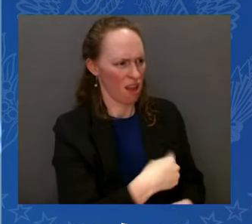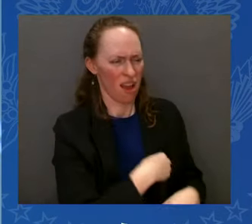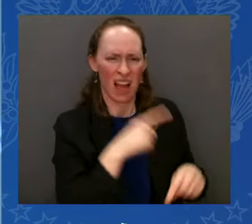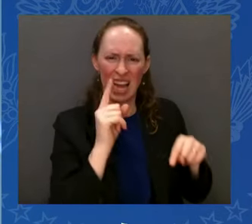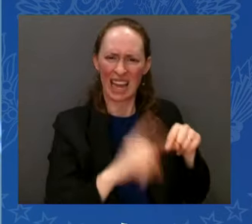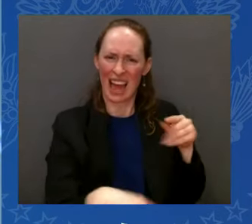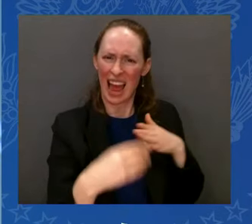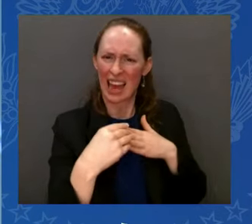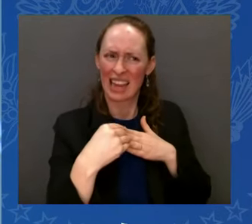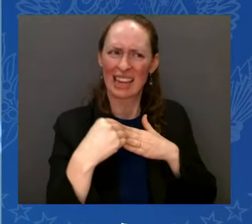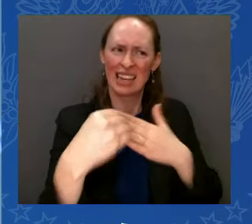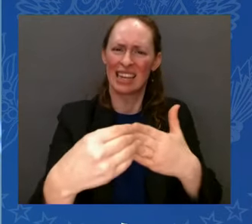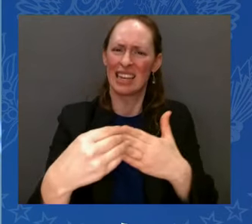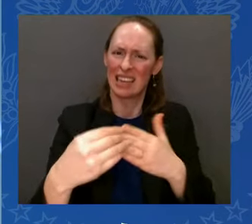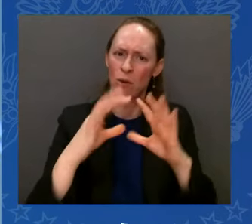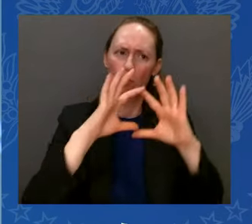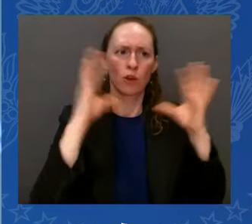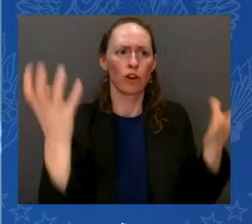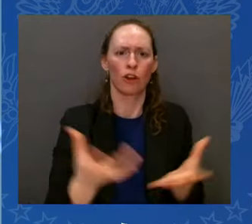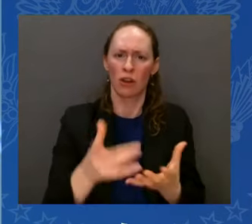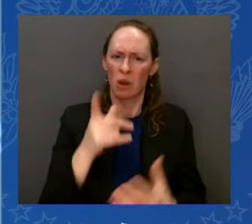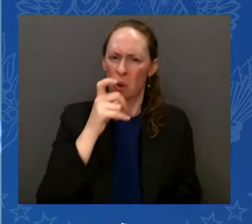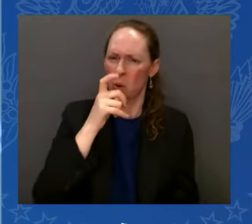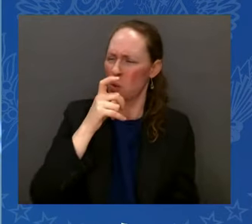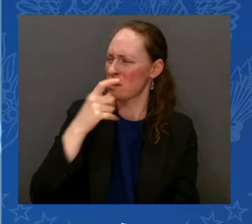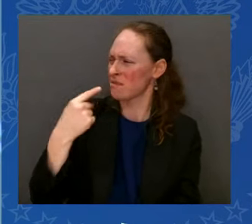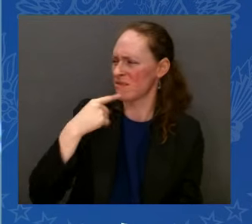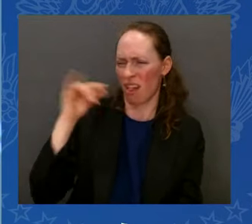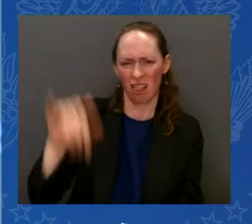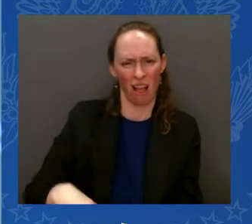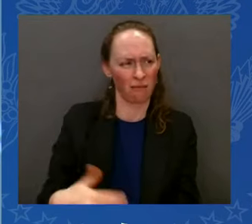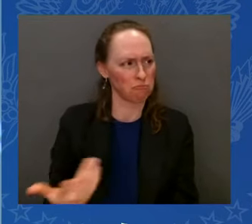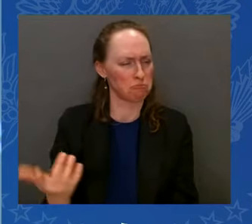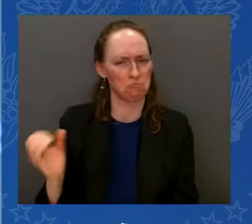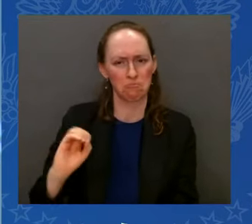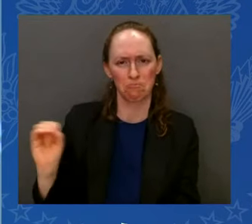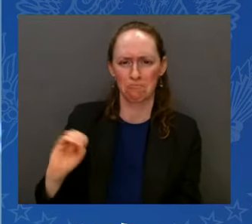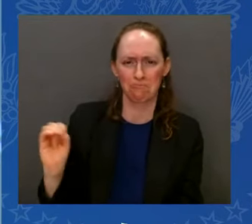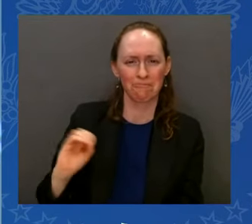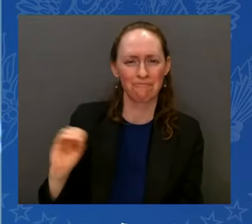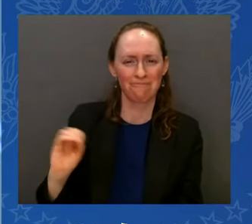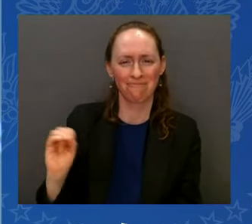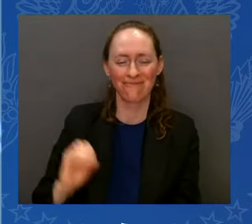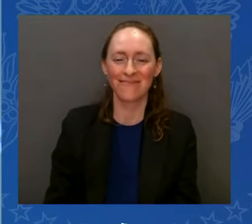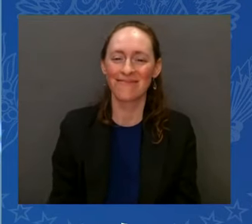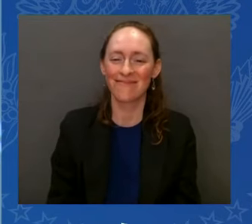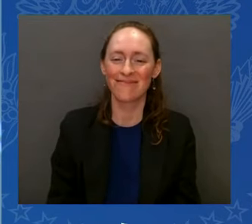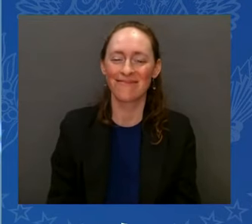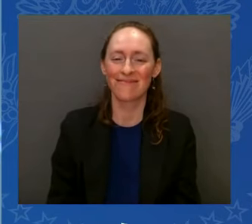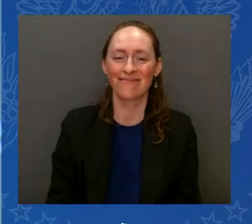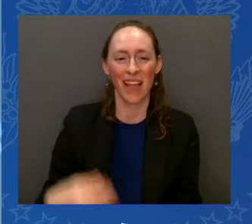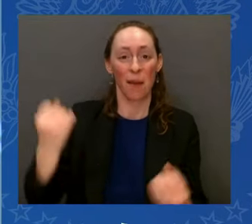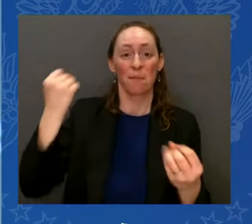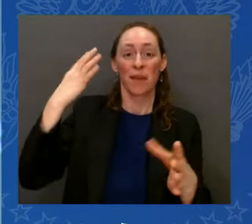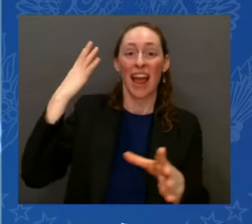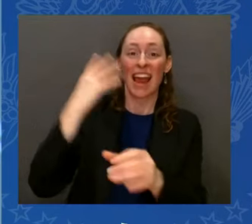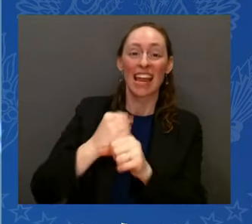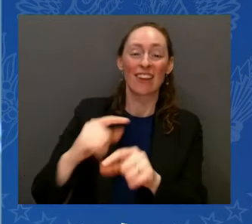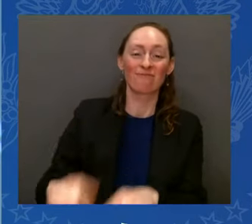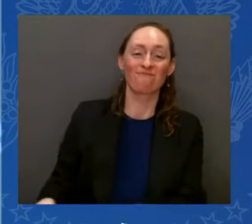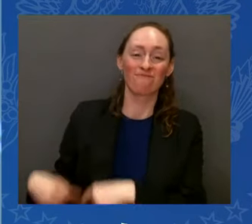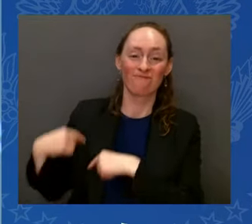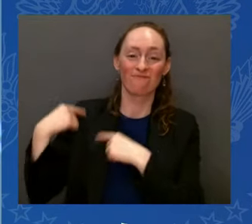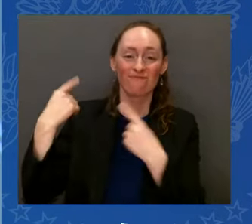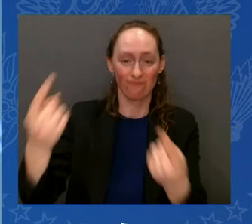For decades, we imported projects and exported jobs because cheaper jobs